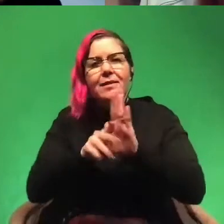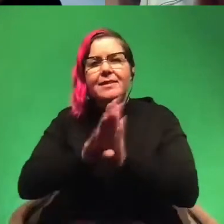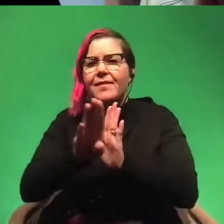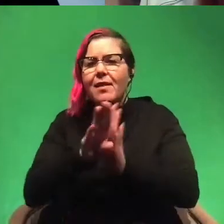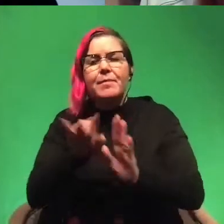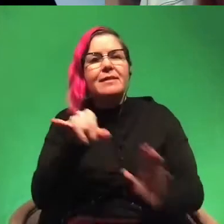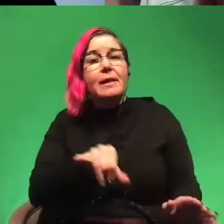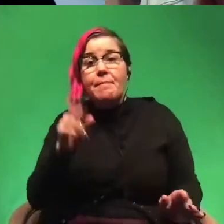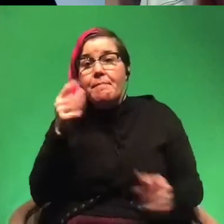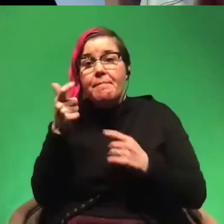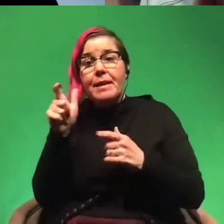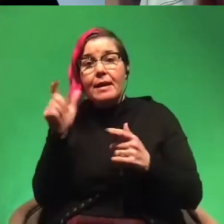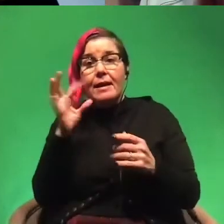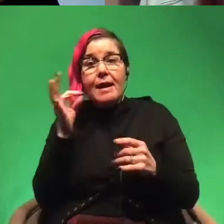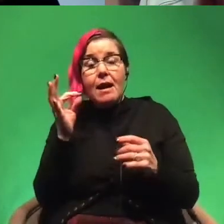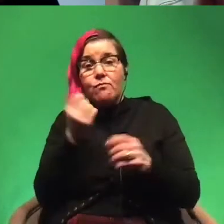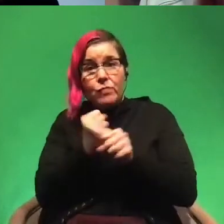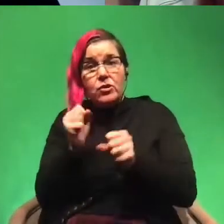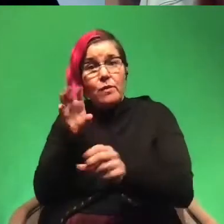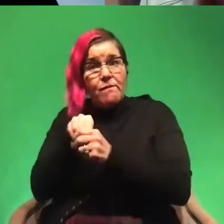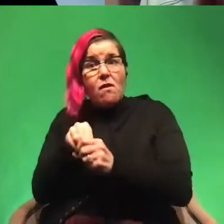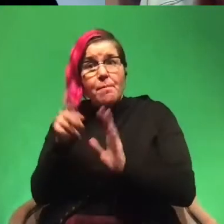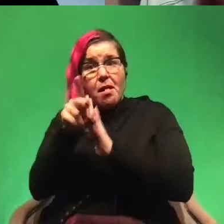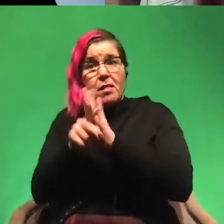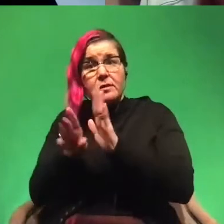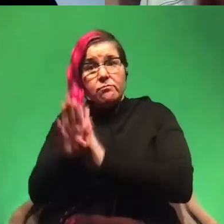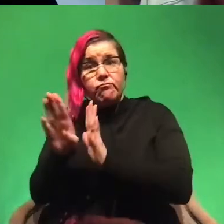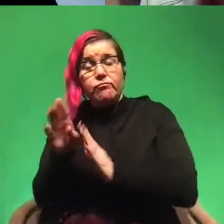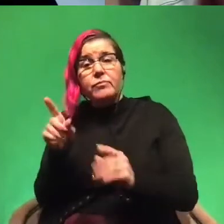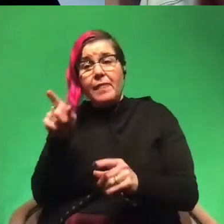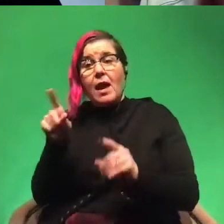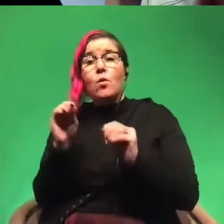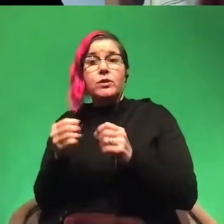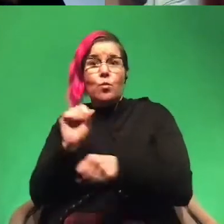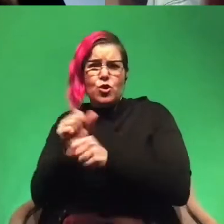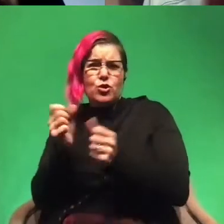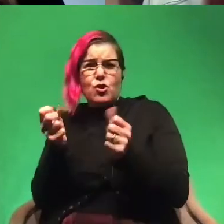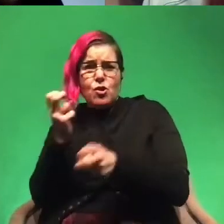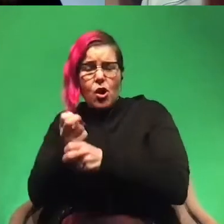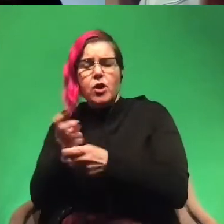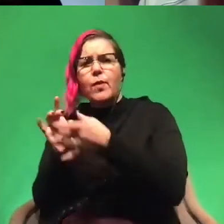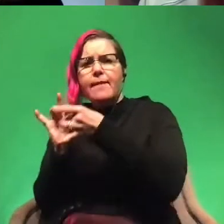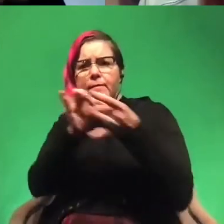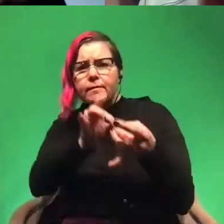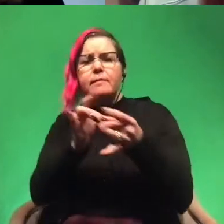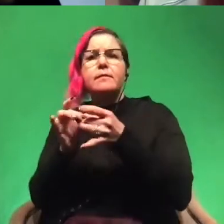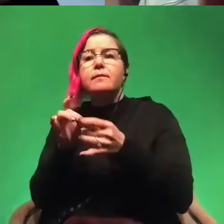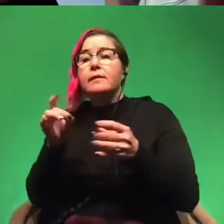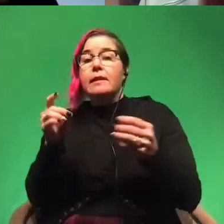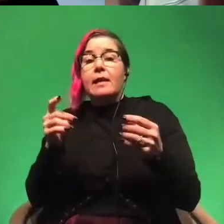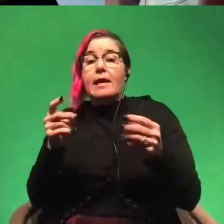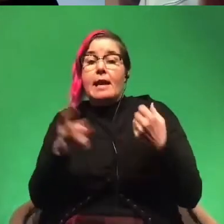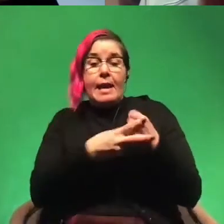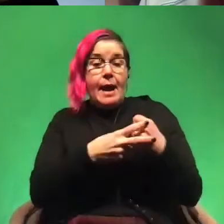Big Cat Rescue is. And I think that's something that's really worth discussing, because that organization works really hard to kind of bridge the gap between captive wildlife